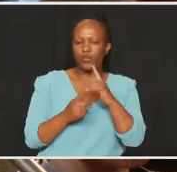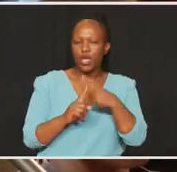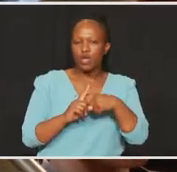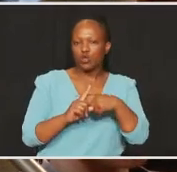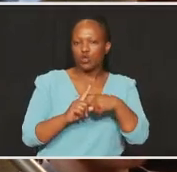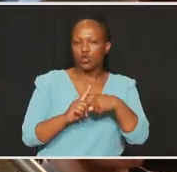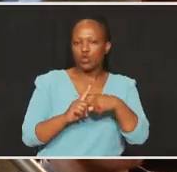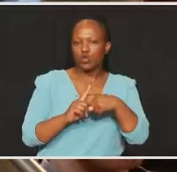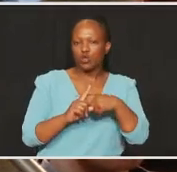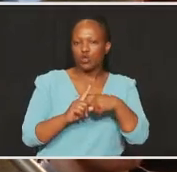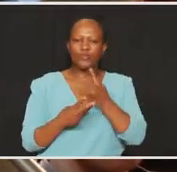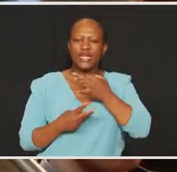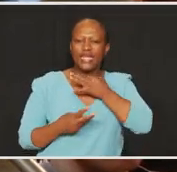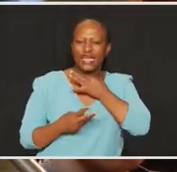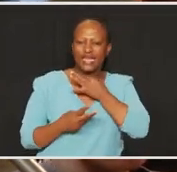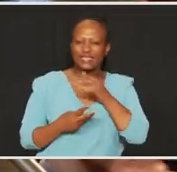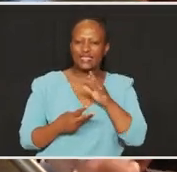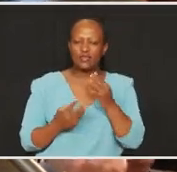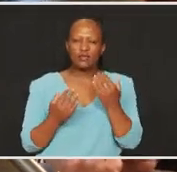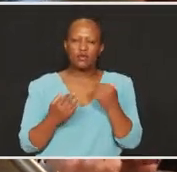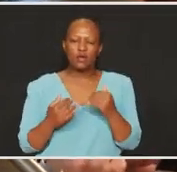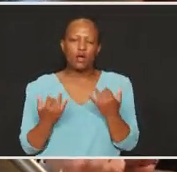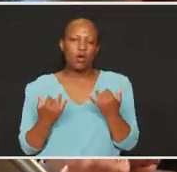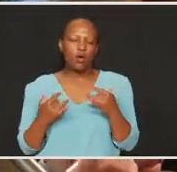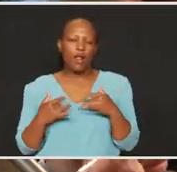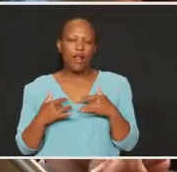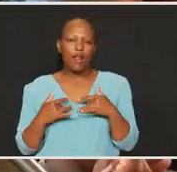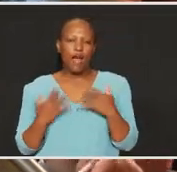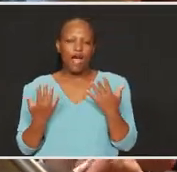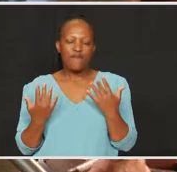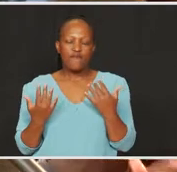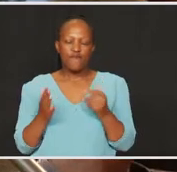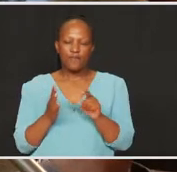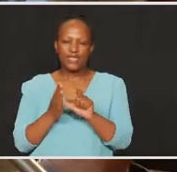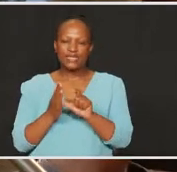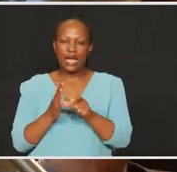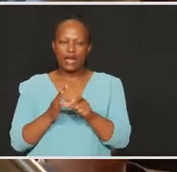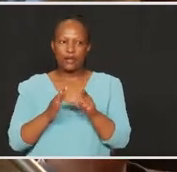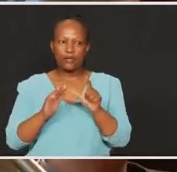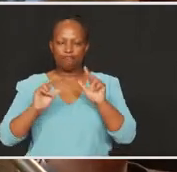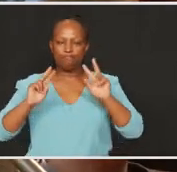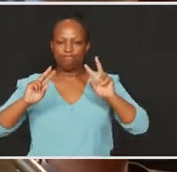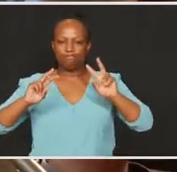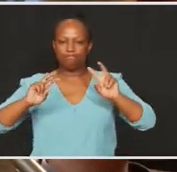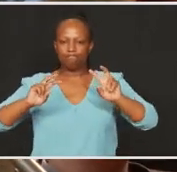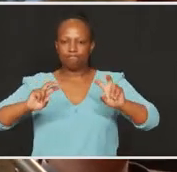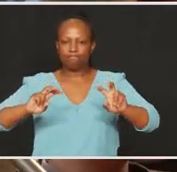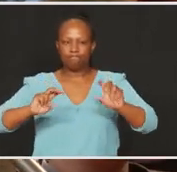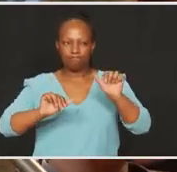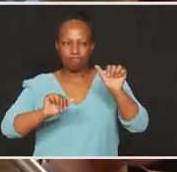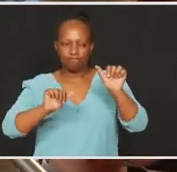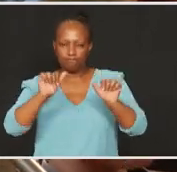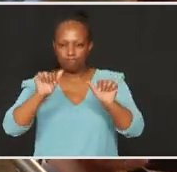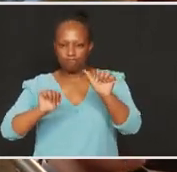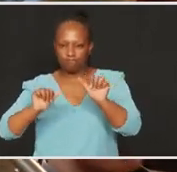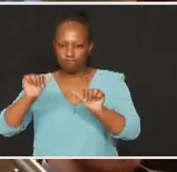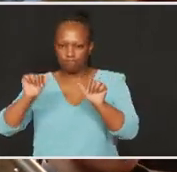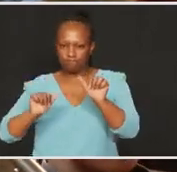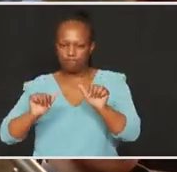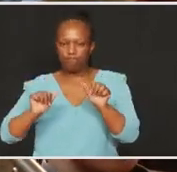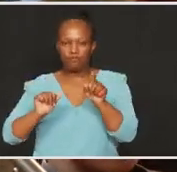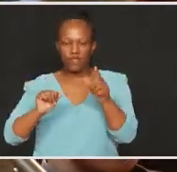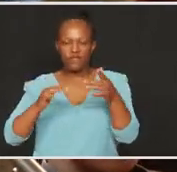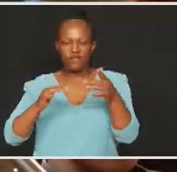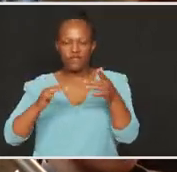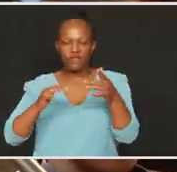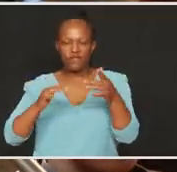say as there is a call for lifestyle audit on public officials we also support the lifestyle audit on sgps as they